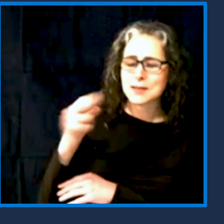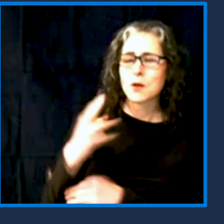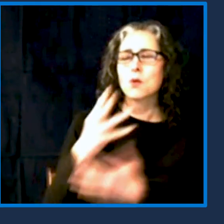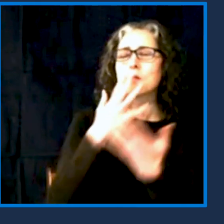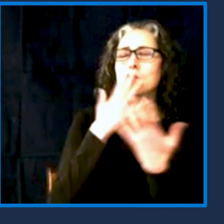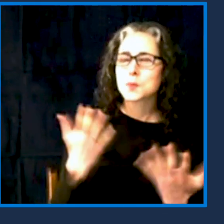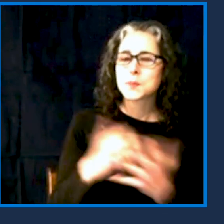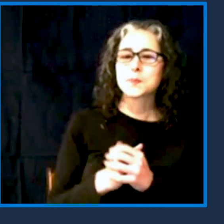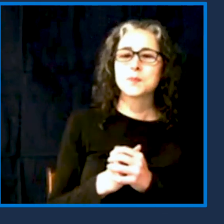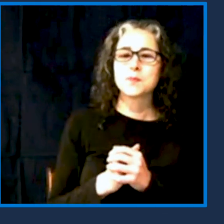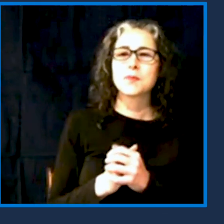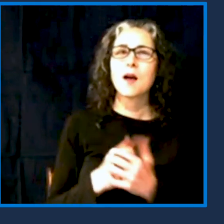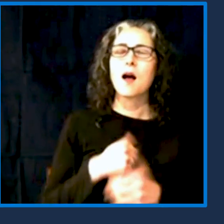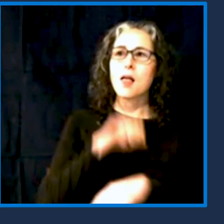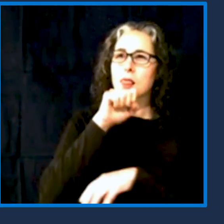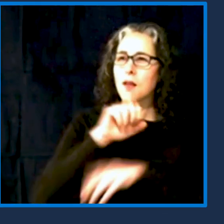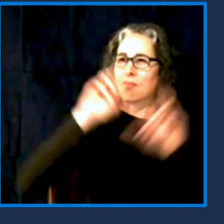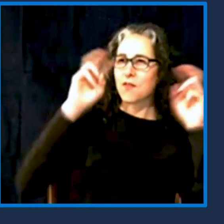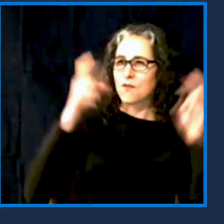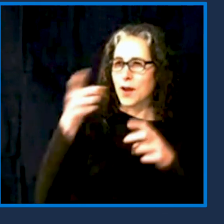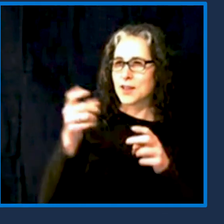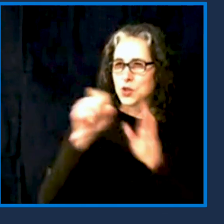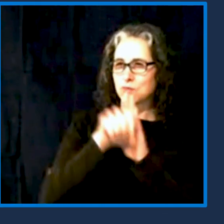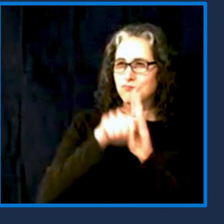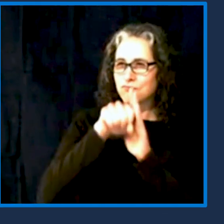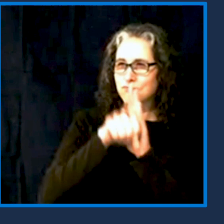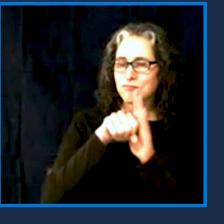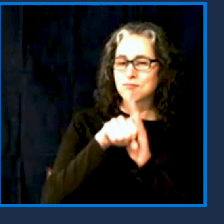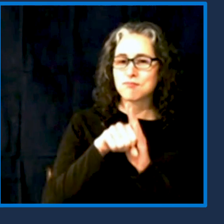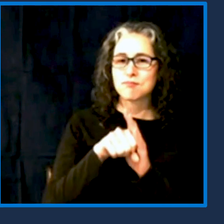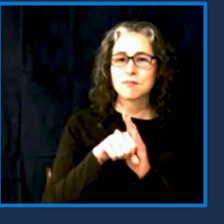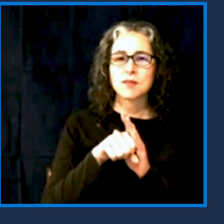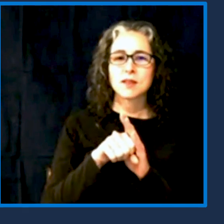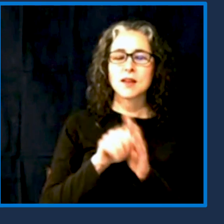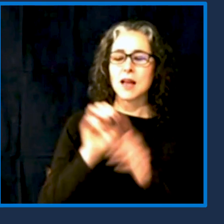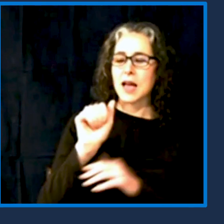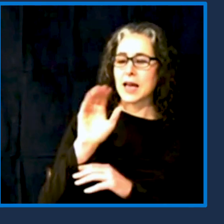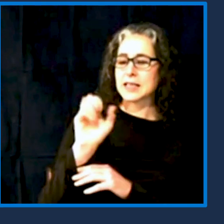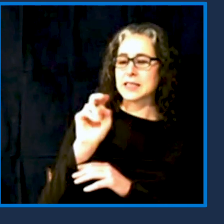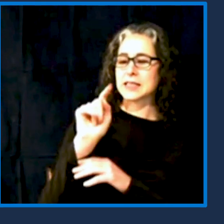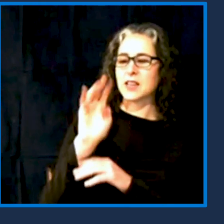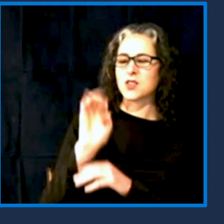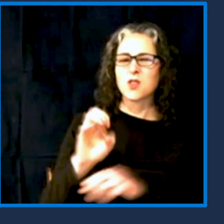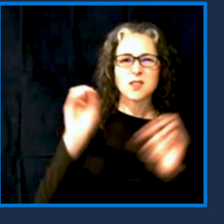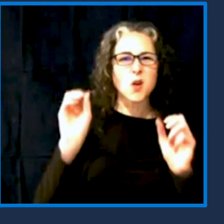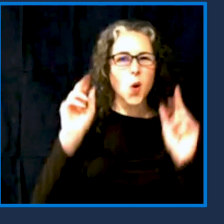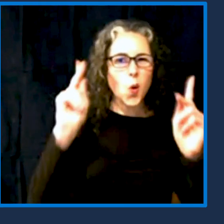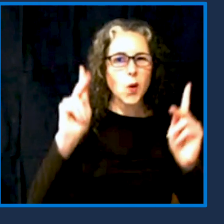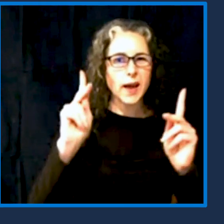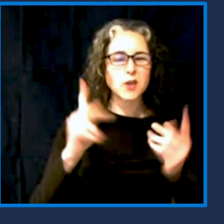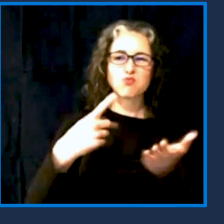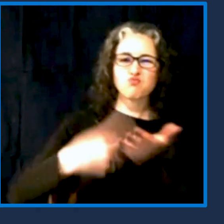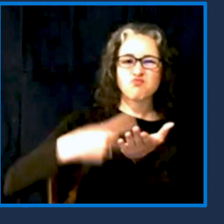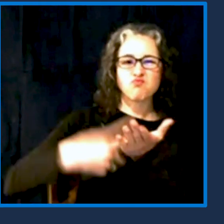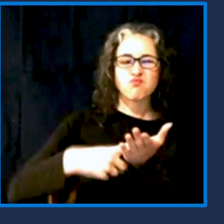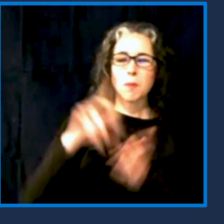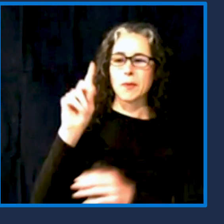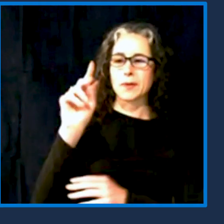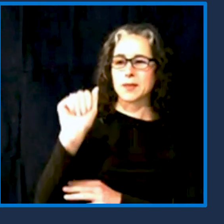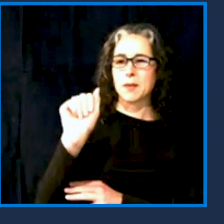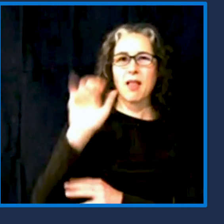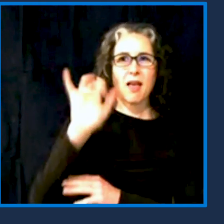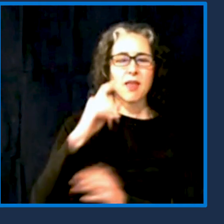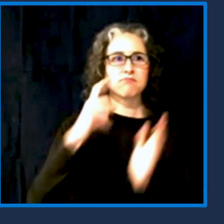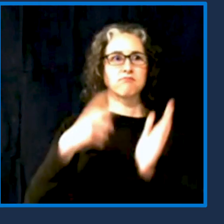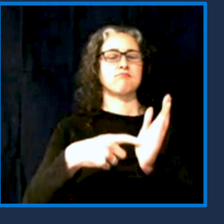I love that the phrase that you said a couple of times, which is at Accenture, it's okay to talk about disabilities, and that's what caught